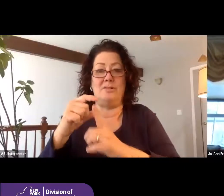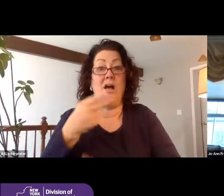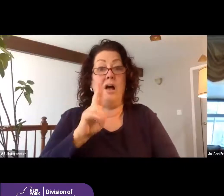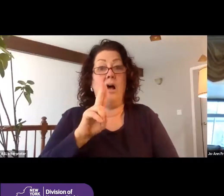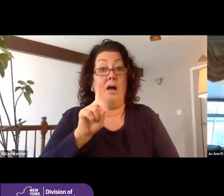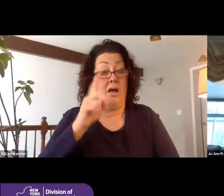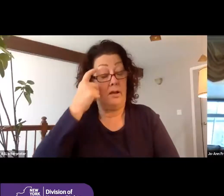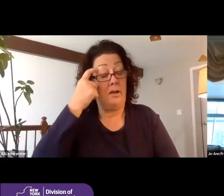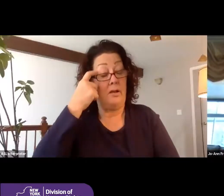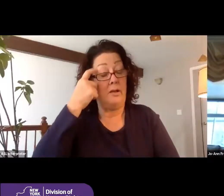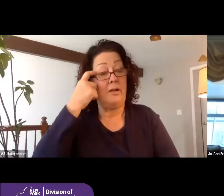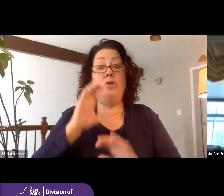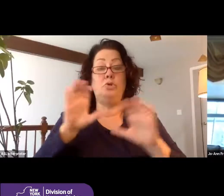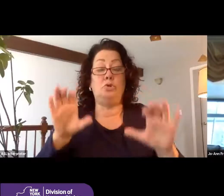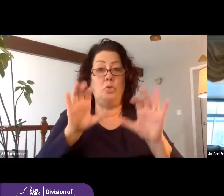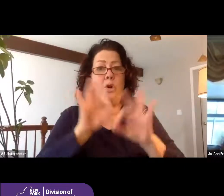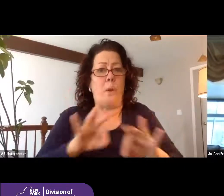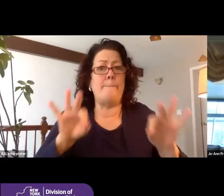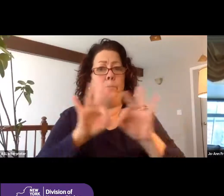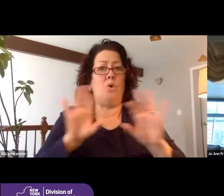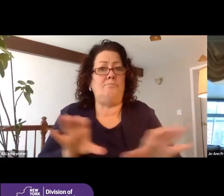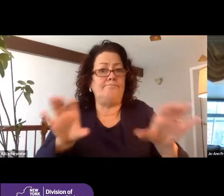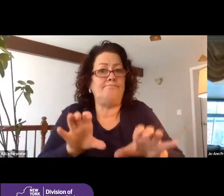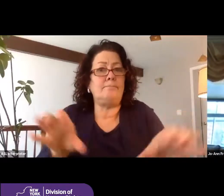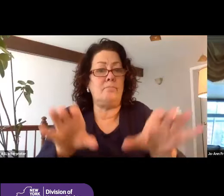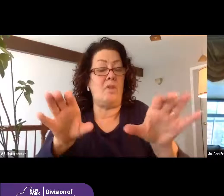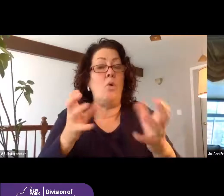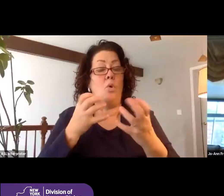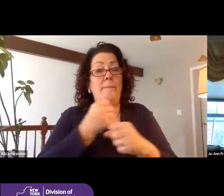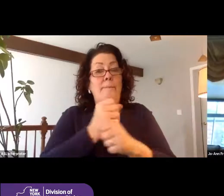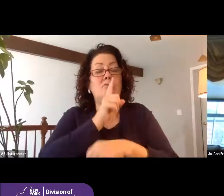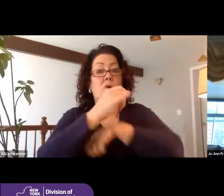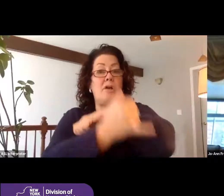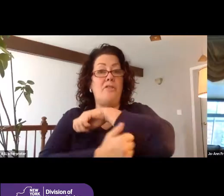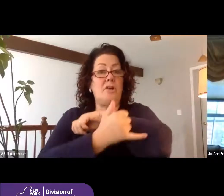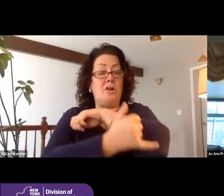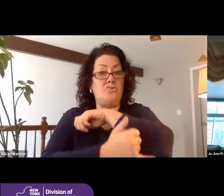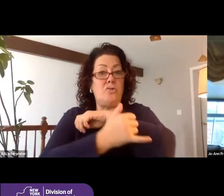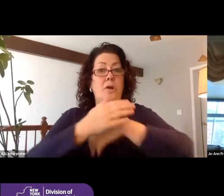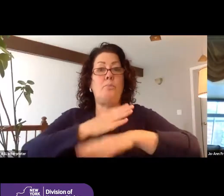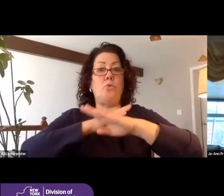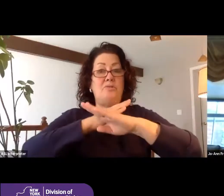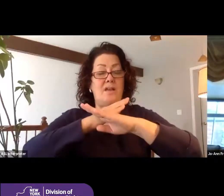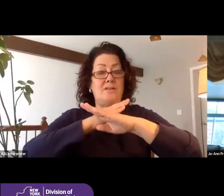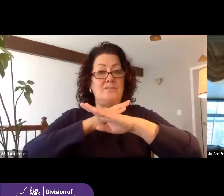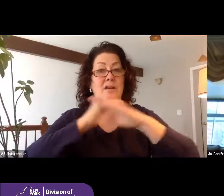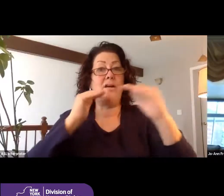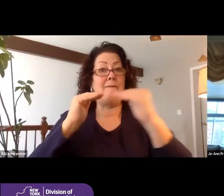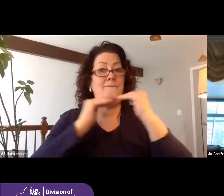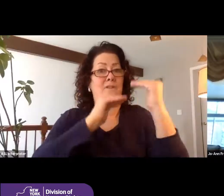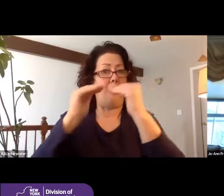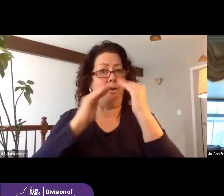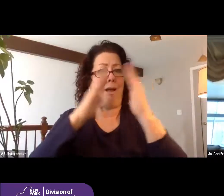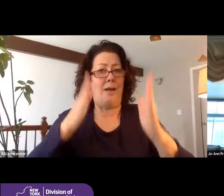year to ensure that the country lives up to its promise to protect the public's fair housing rights. As